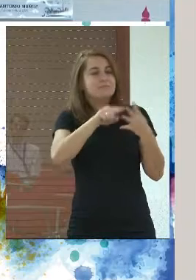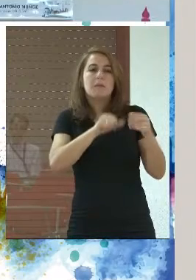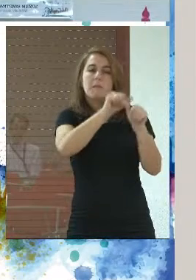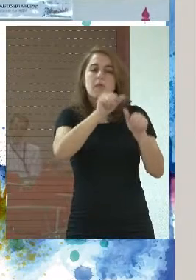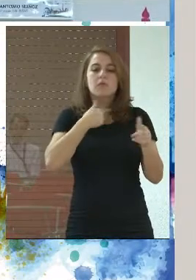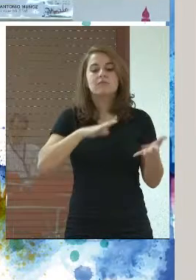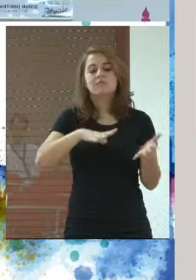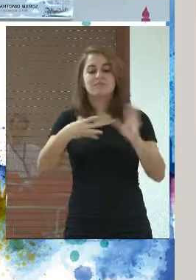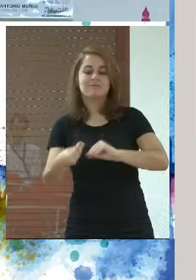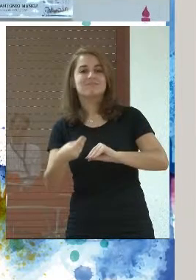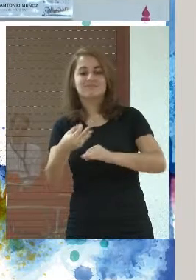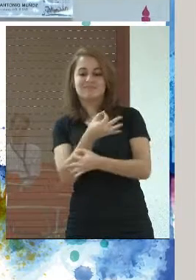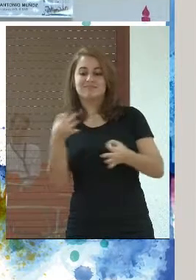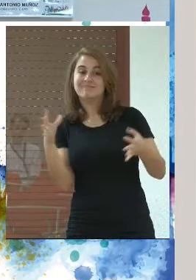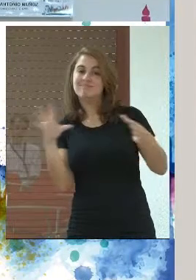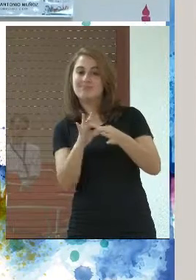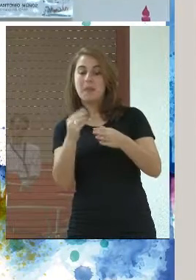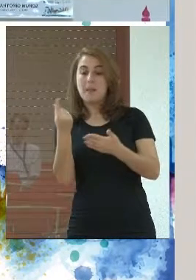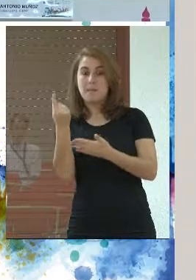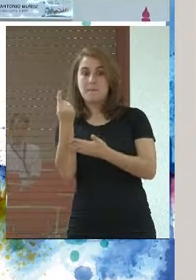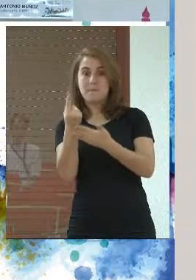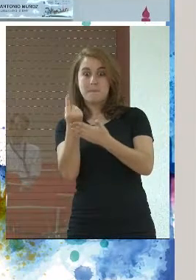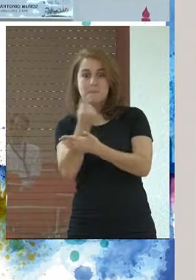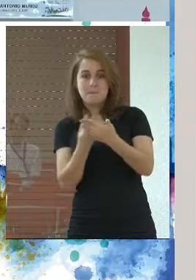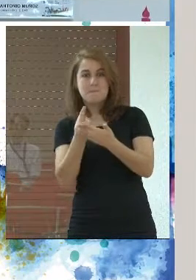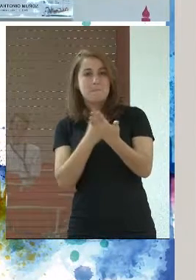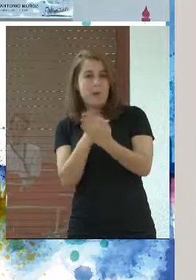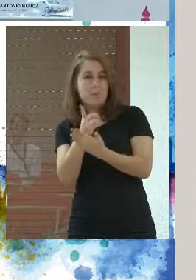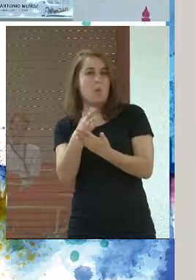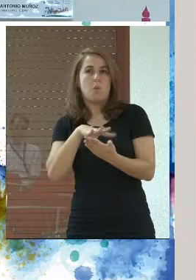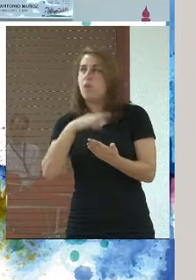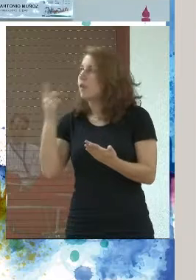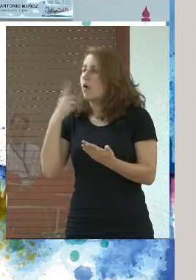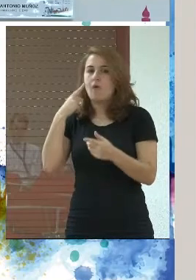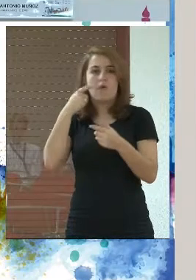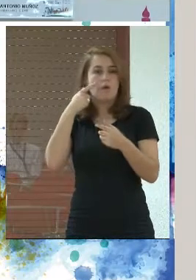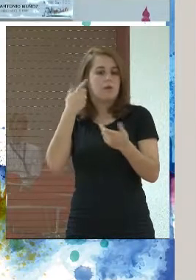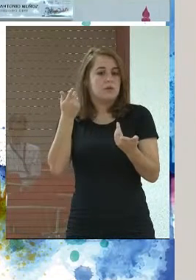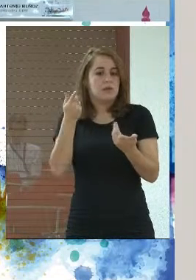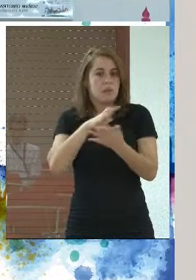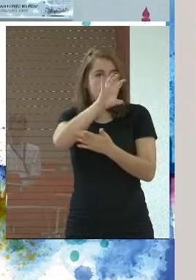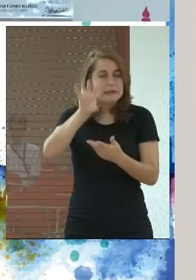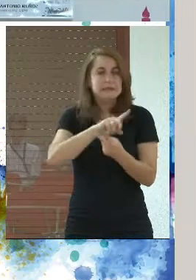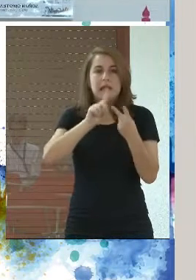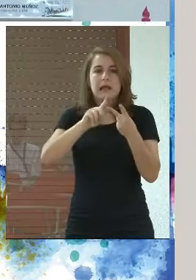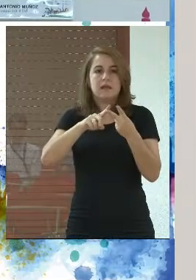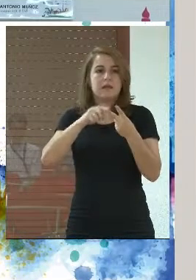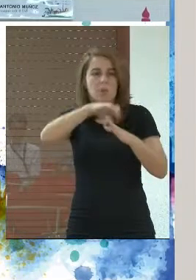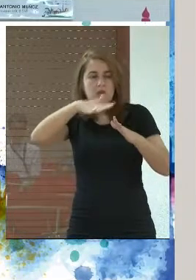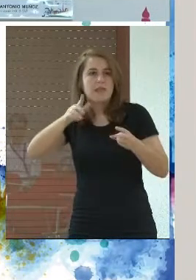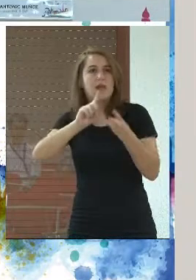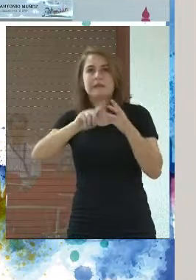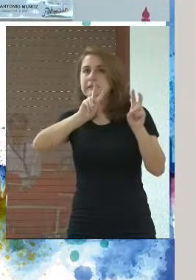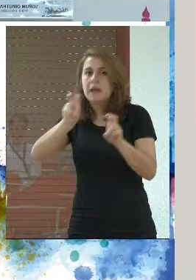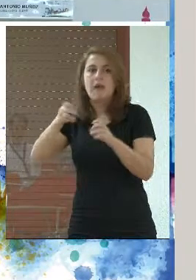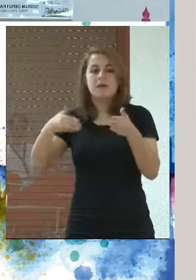so that I can choose the best one for the map that I want to develop. I want to do maybe a physical map, a